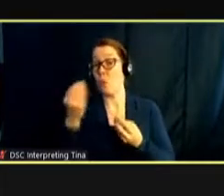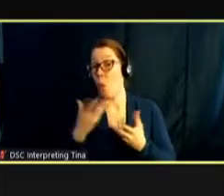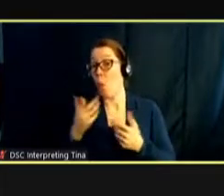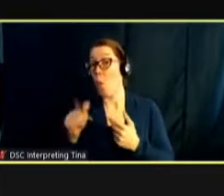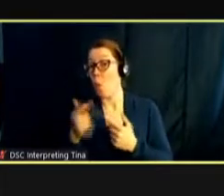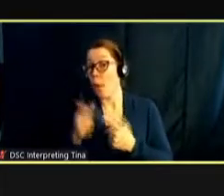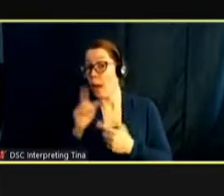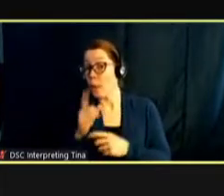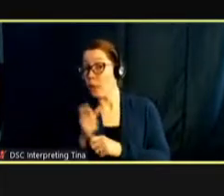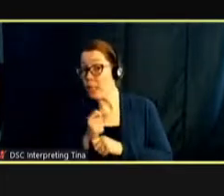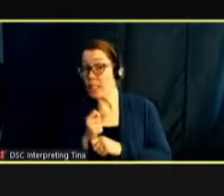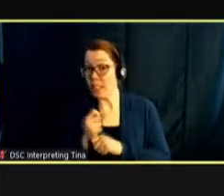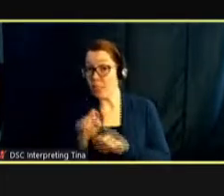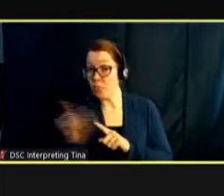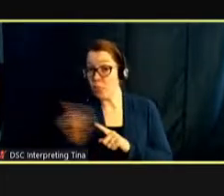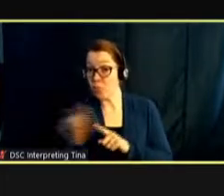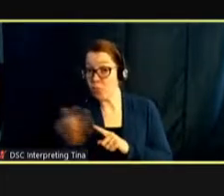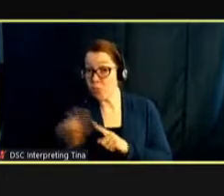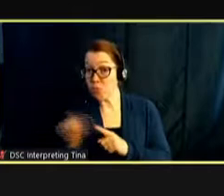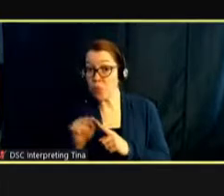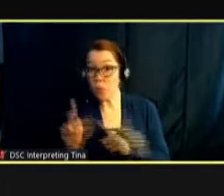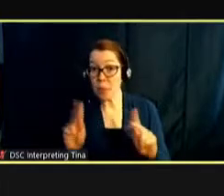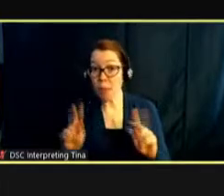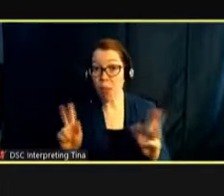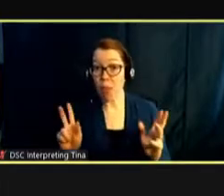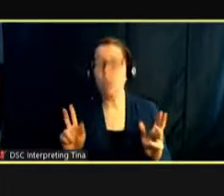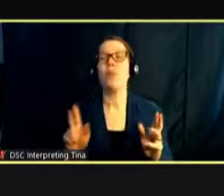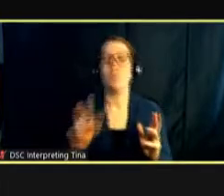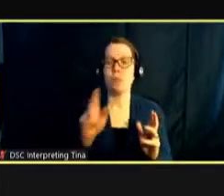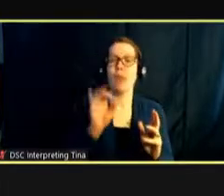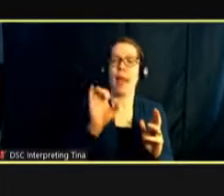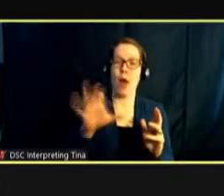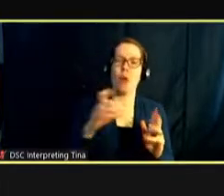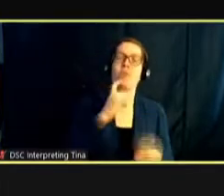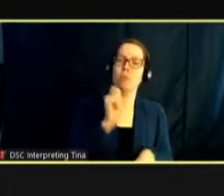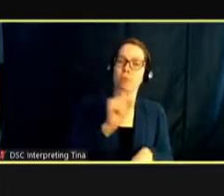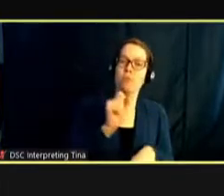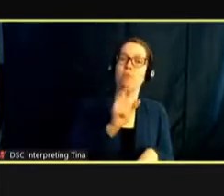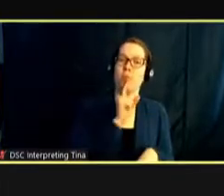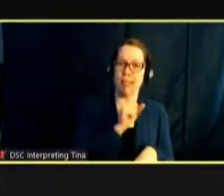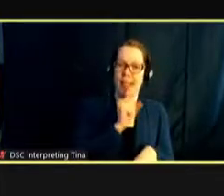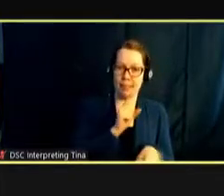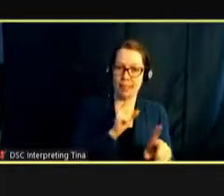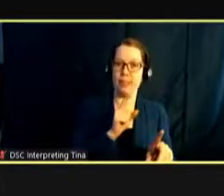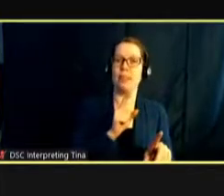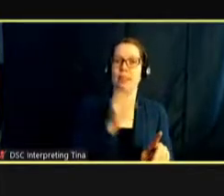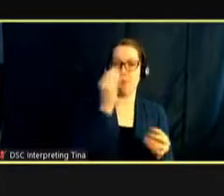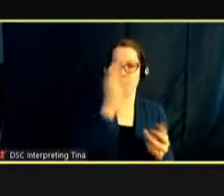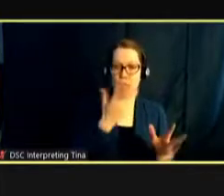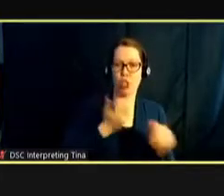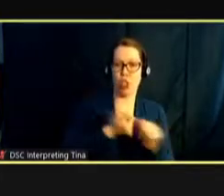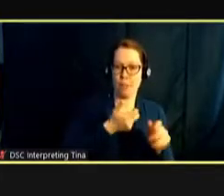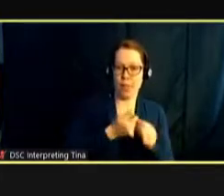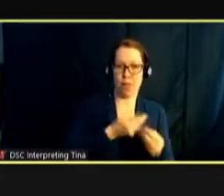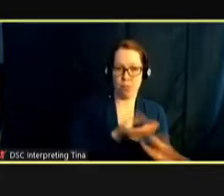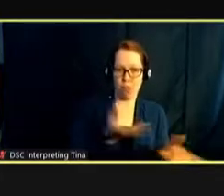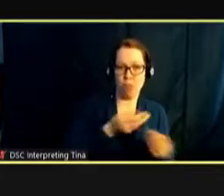it will be getting to them? Sure. Yeah, most definitely, Bree. And then also then too, you know,